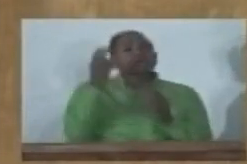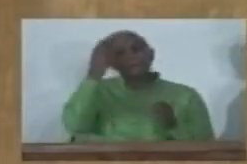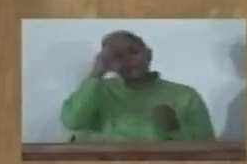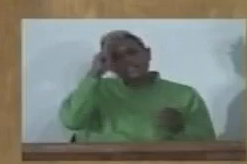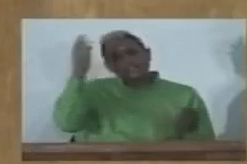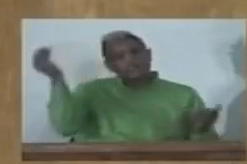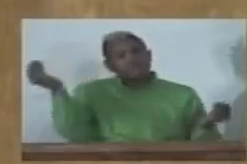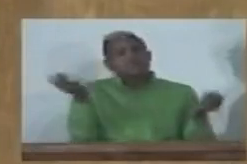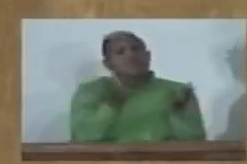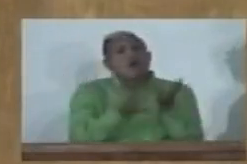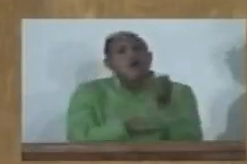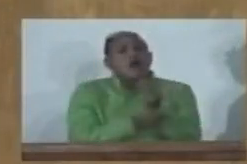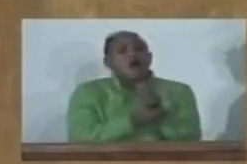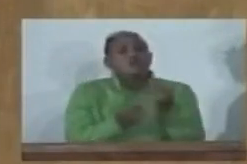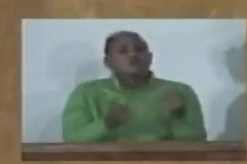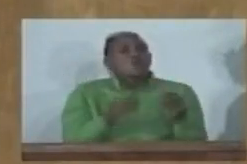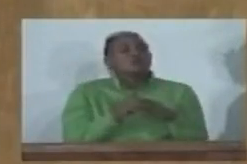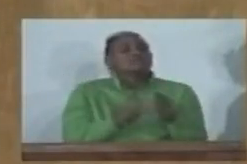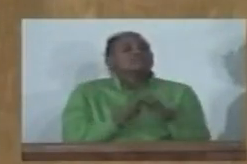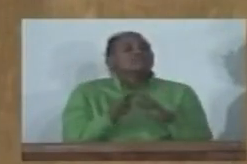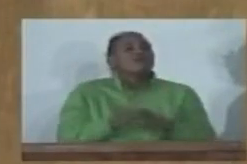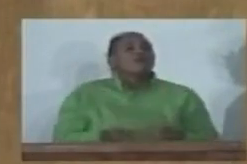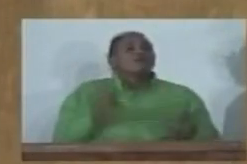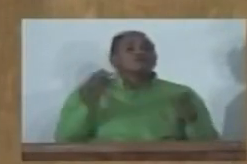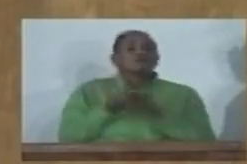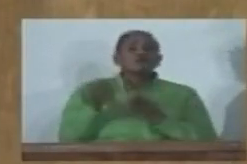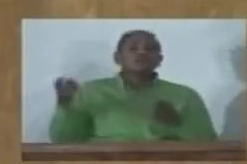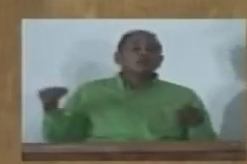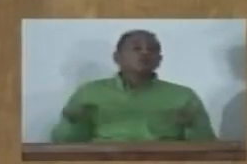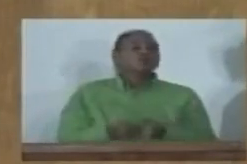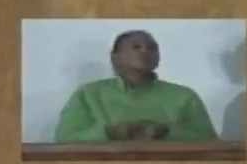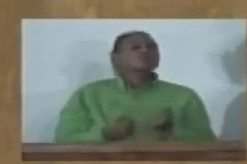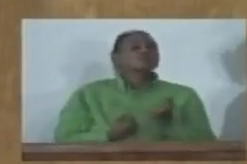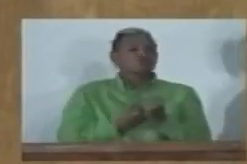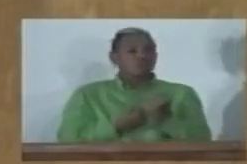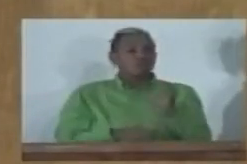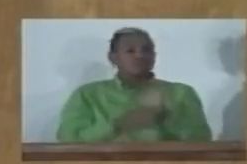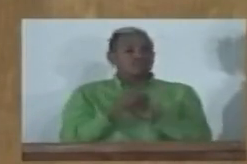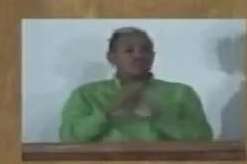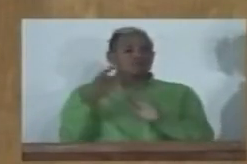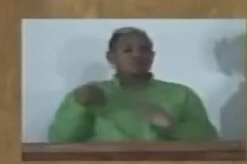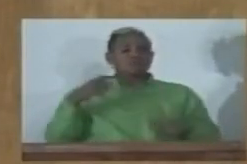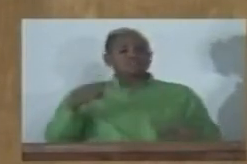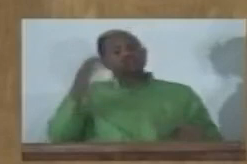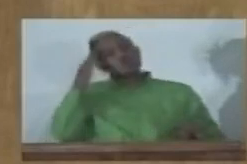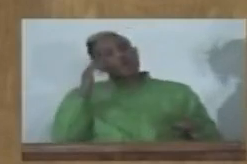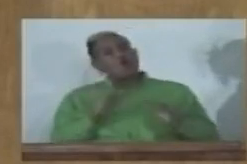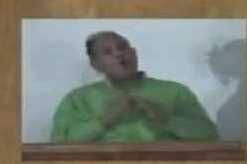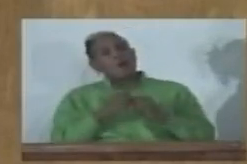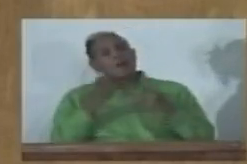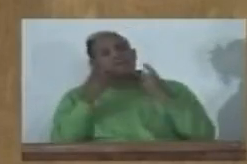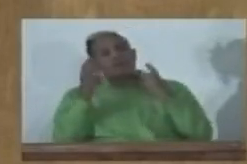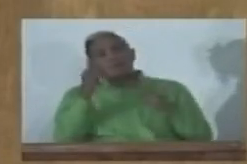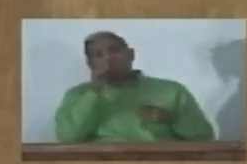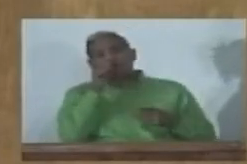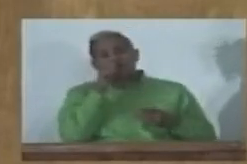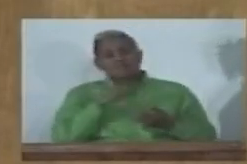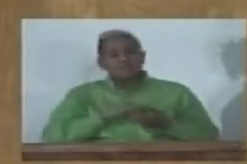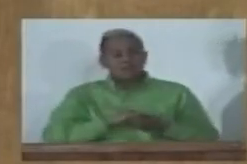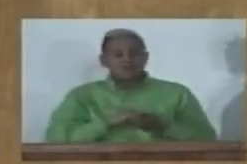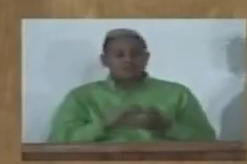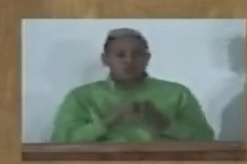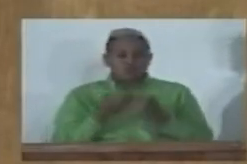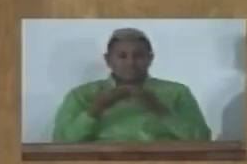the table of this development? We need to know how the public-private partnership